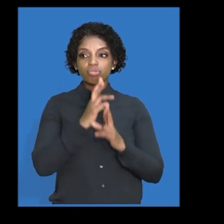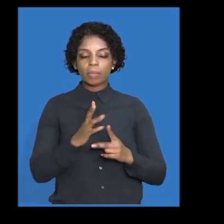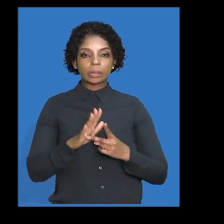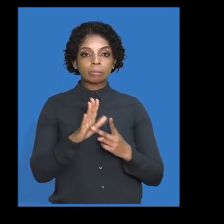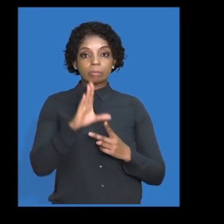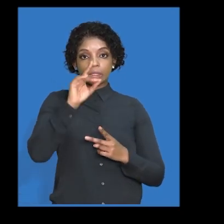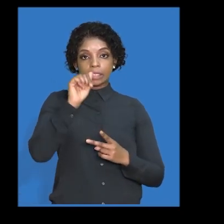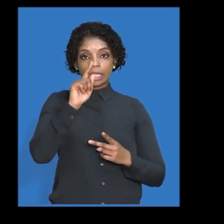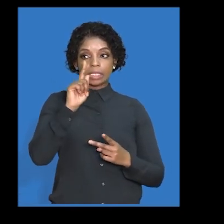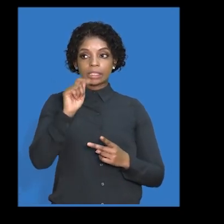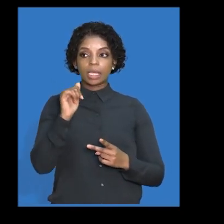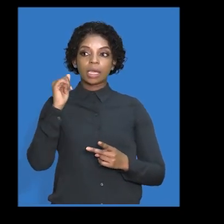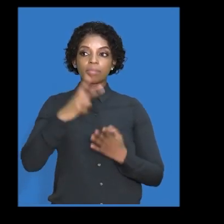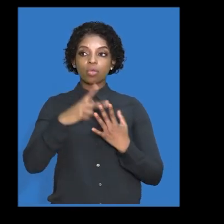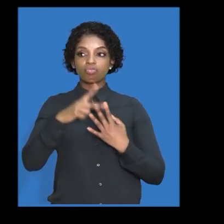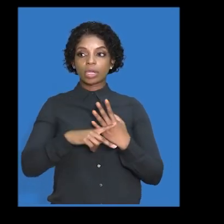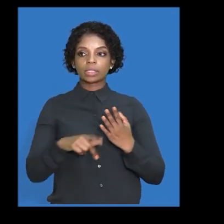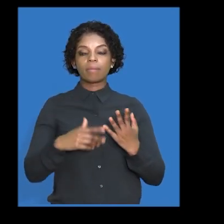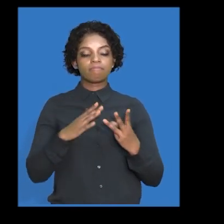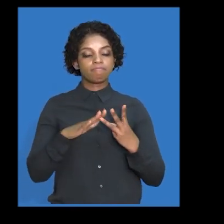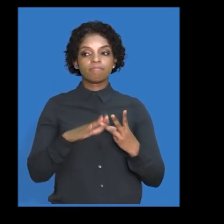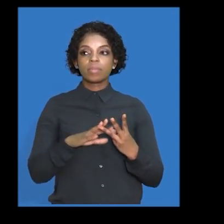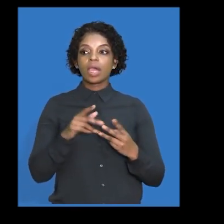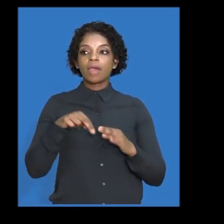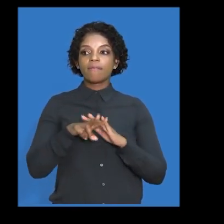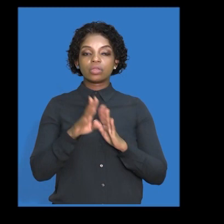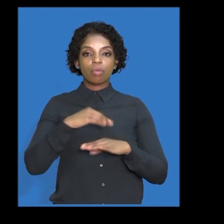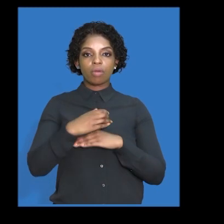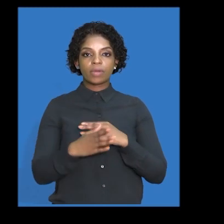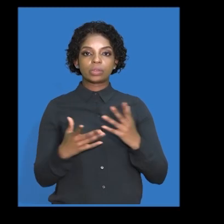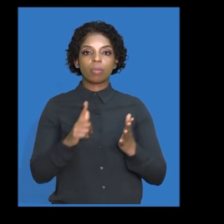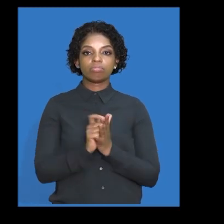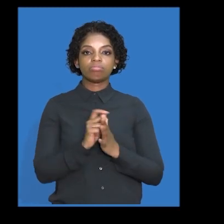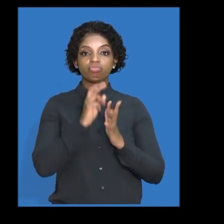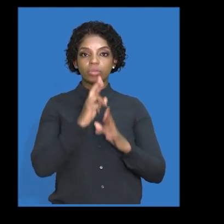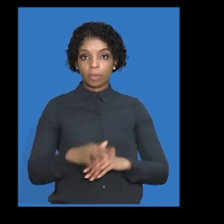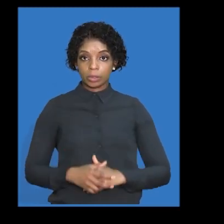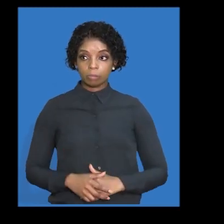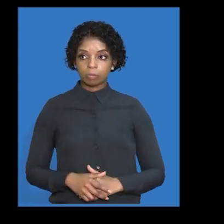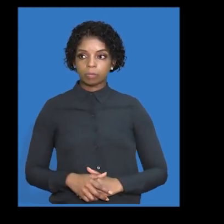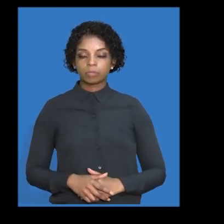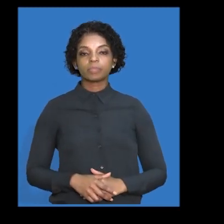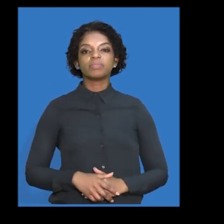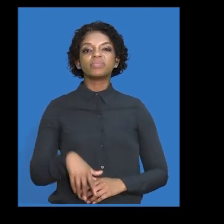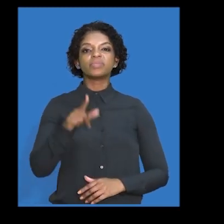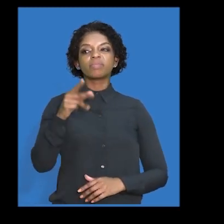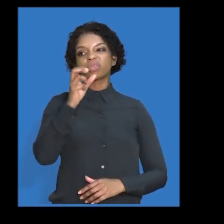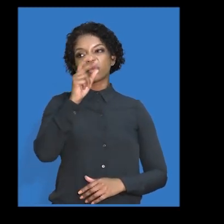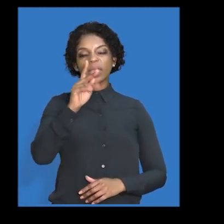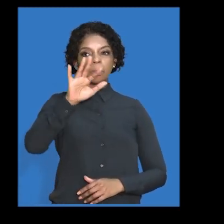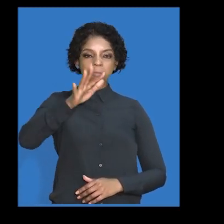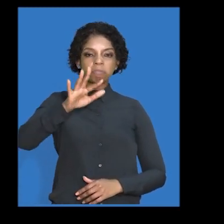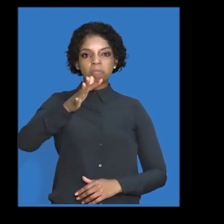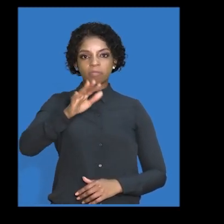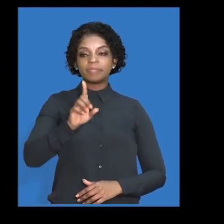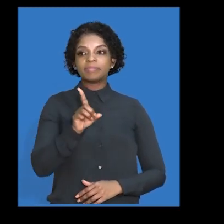video conference, or D, oral report. You guys are pretty okay on this, although